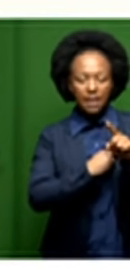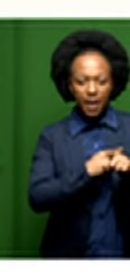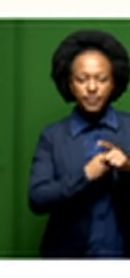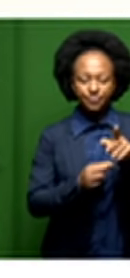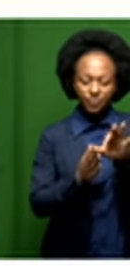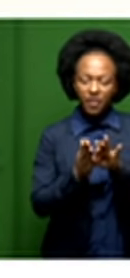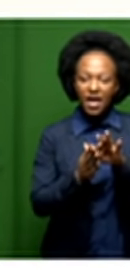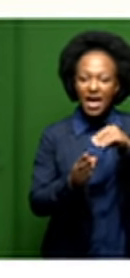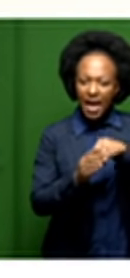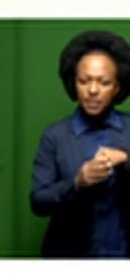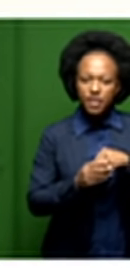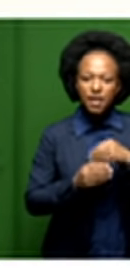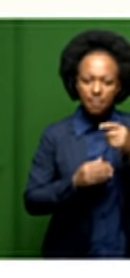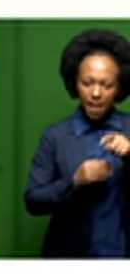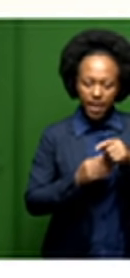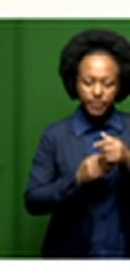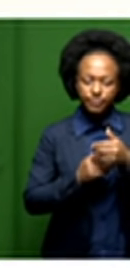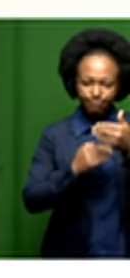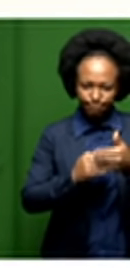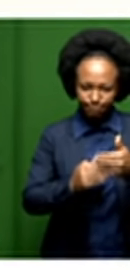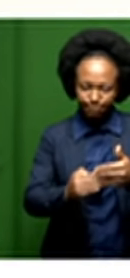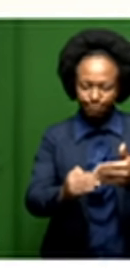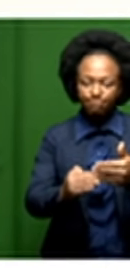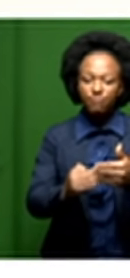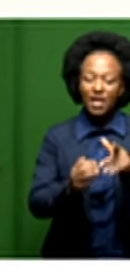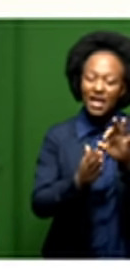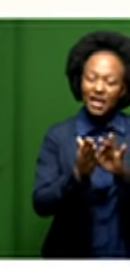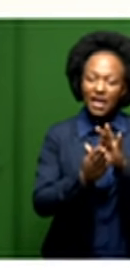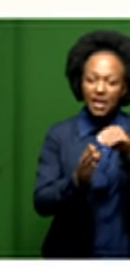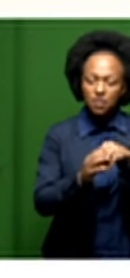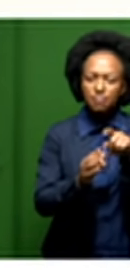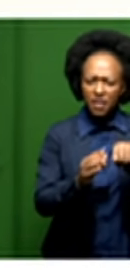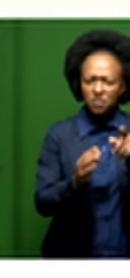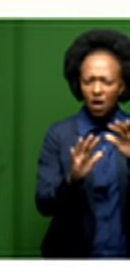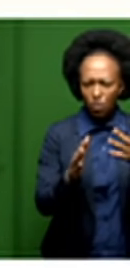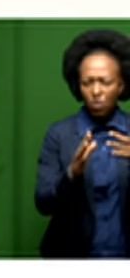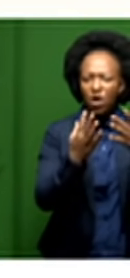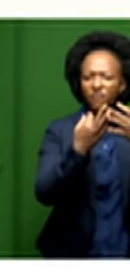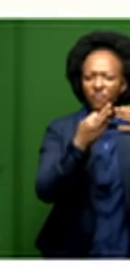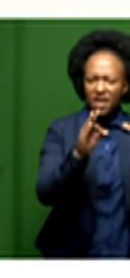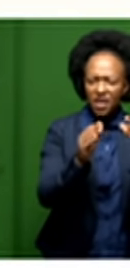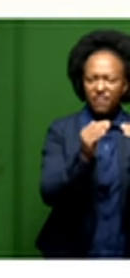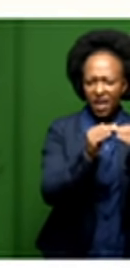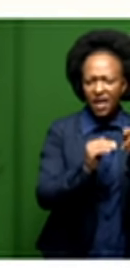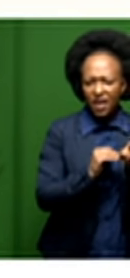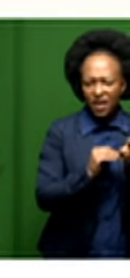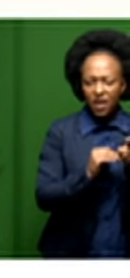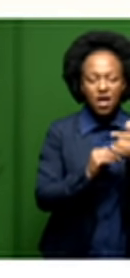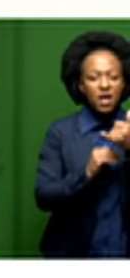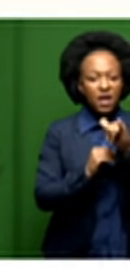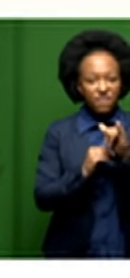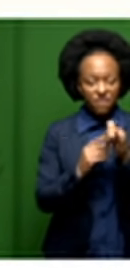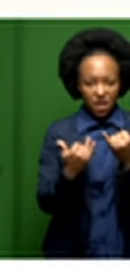elections. But more importantly, the elections should be free and fair. And if you look